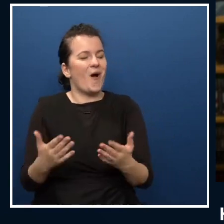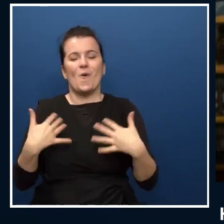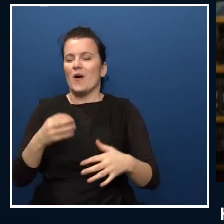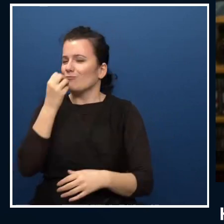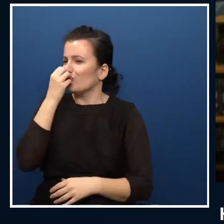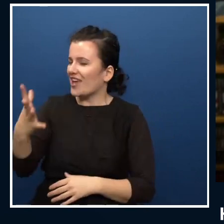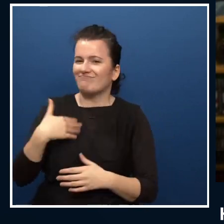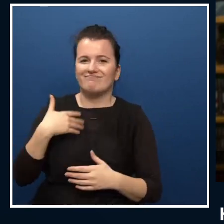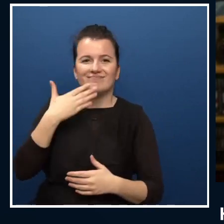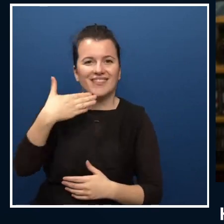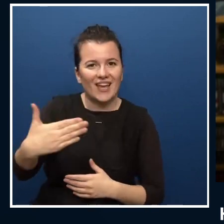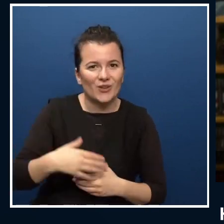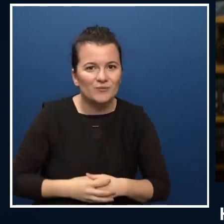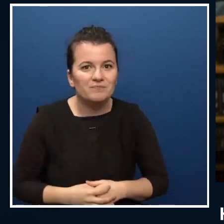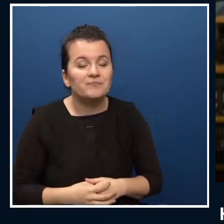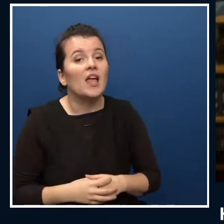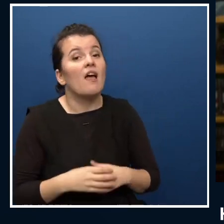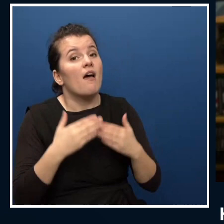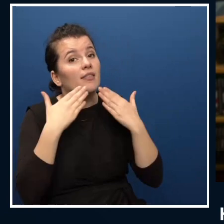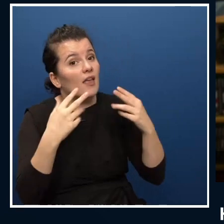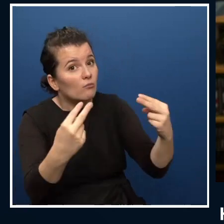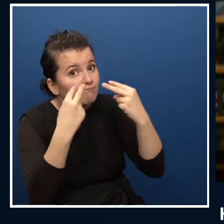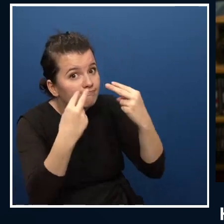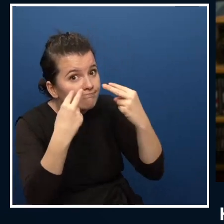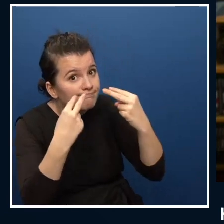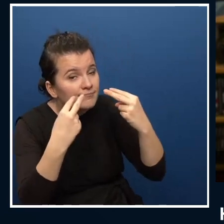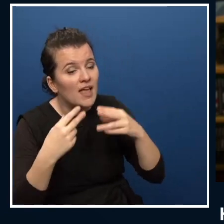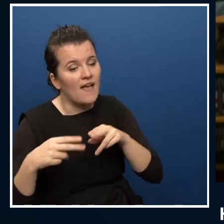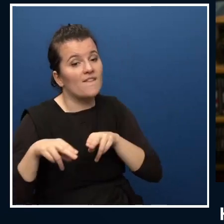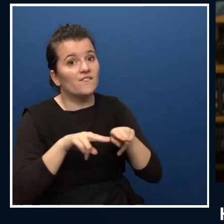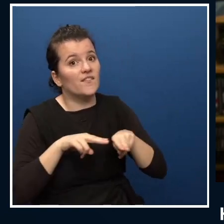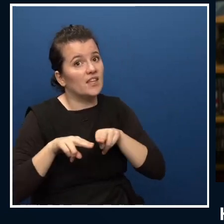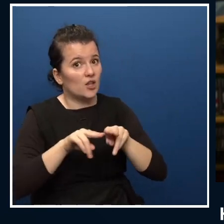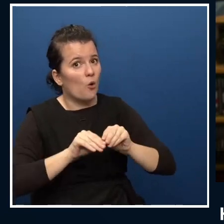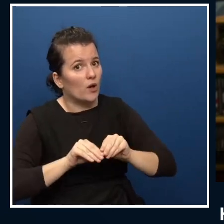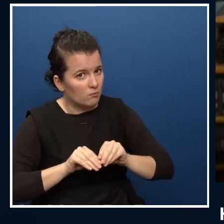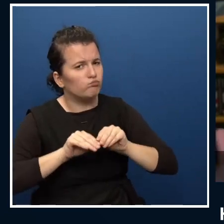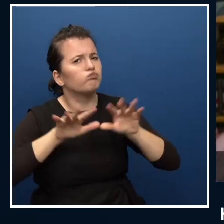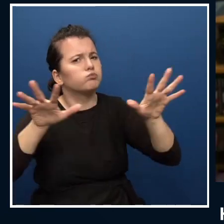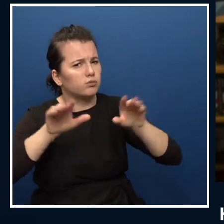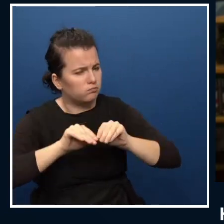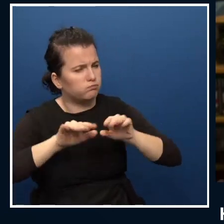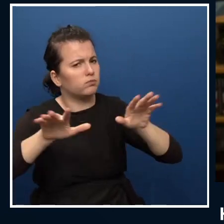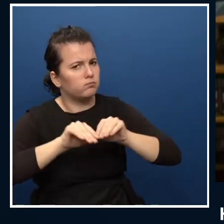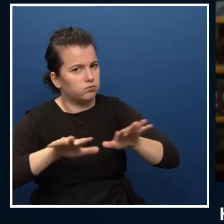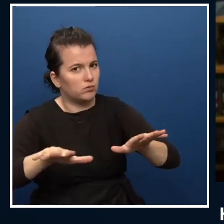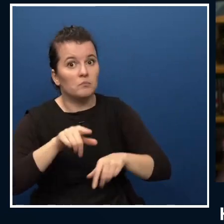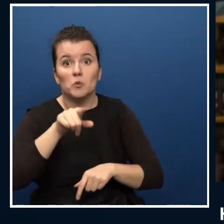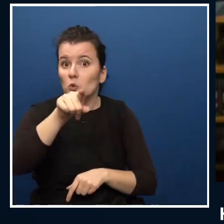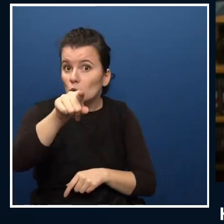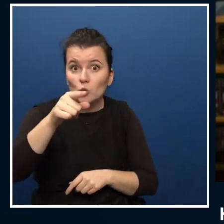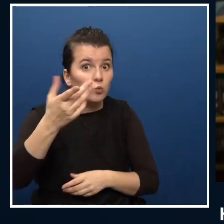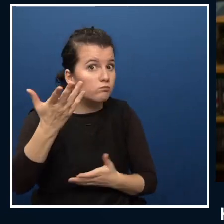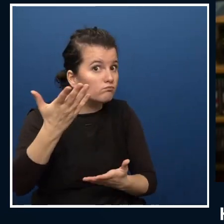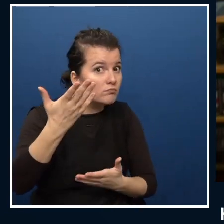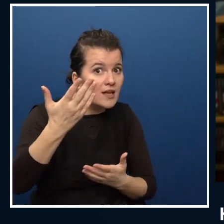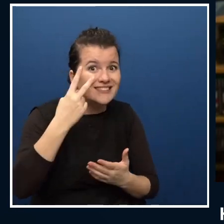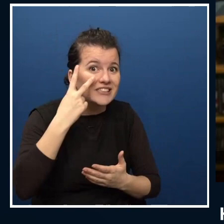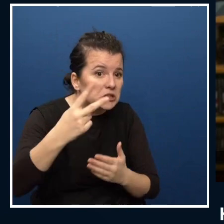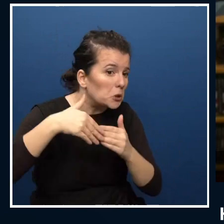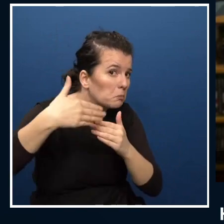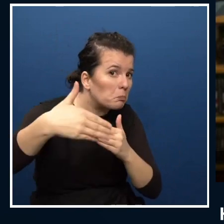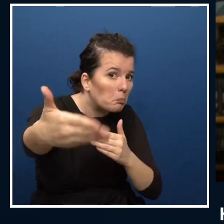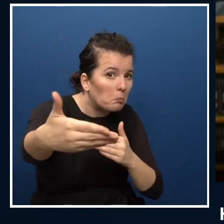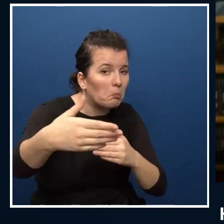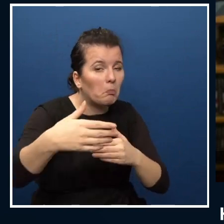post these videos on our YouTube channel as well. So if you want to see them or watch them again or later on, you can